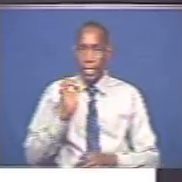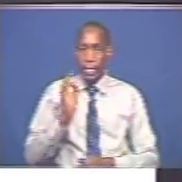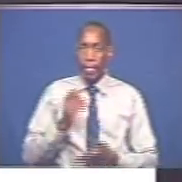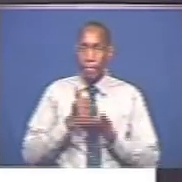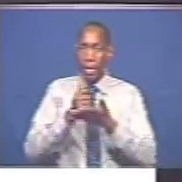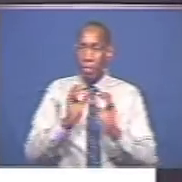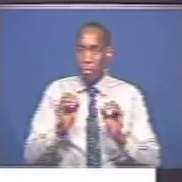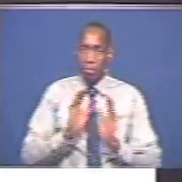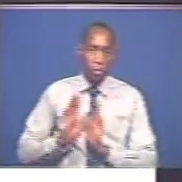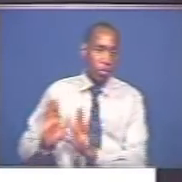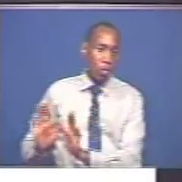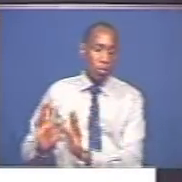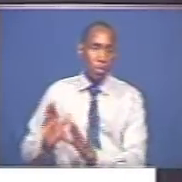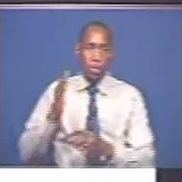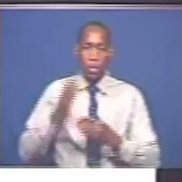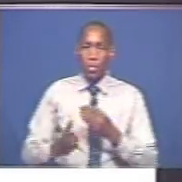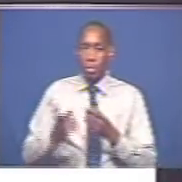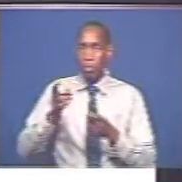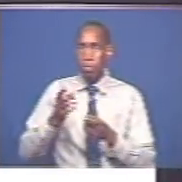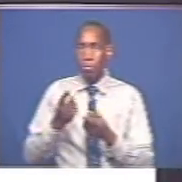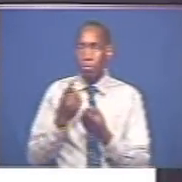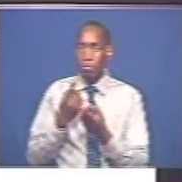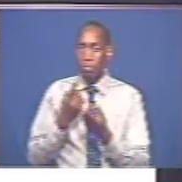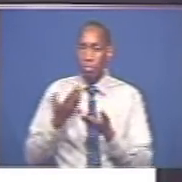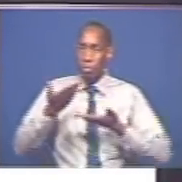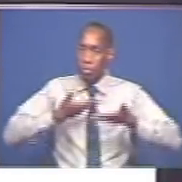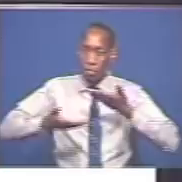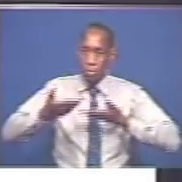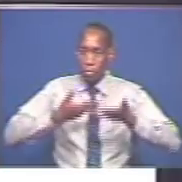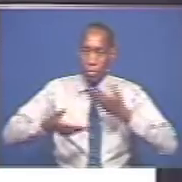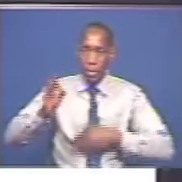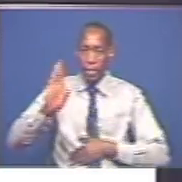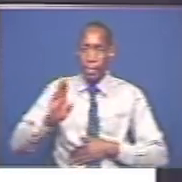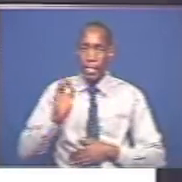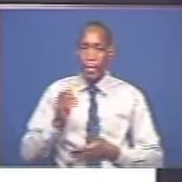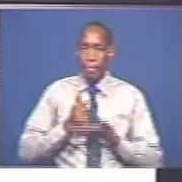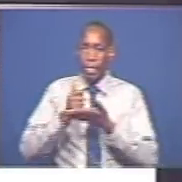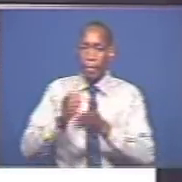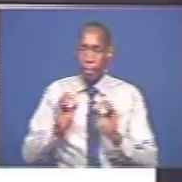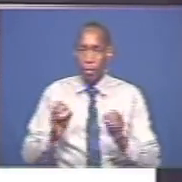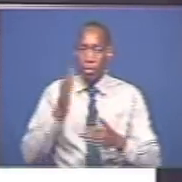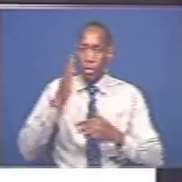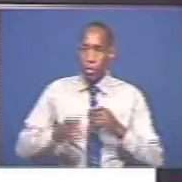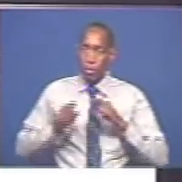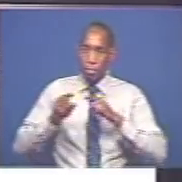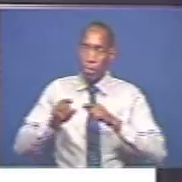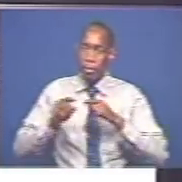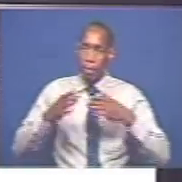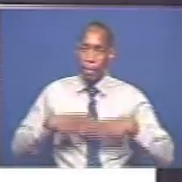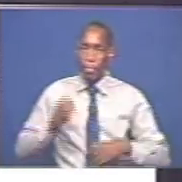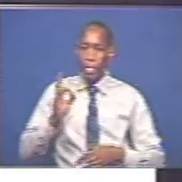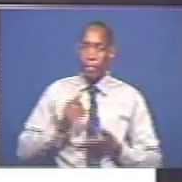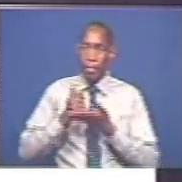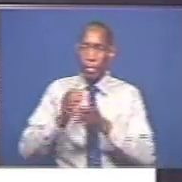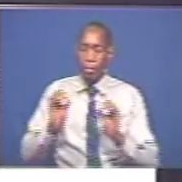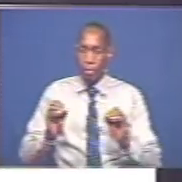go. But stop talking about it on Facebook if you can't help. Mm-hmm. Stop intimidating people if you can't help. And stop